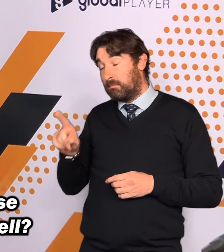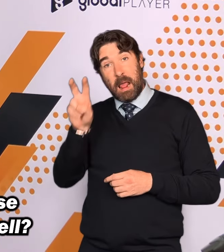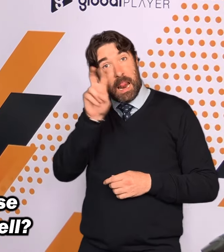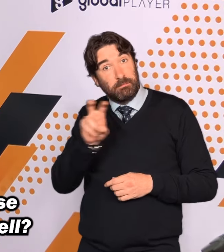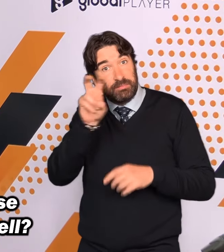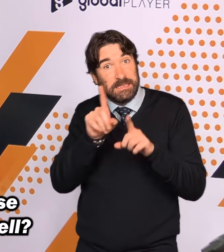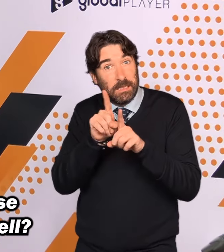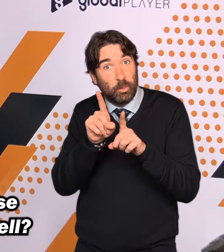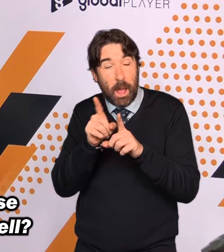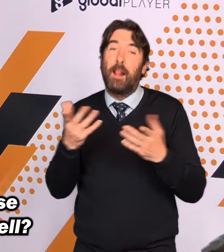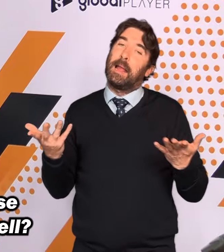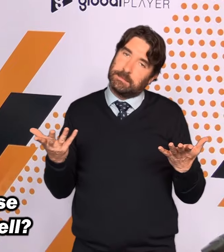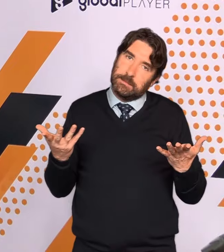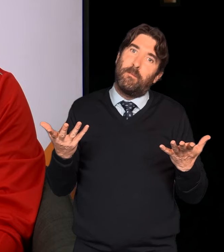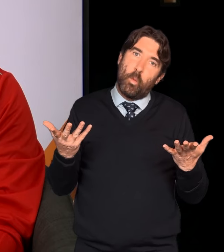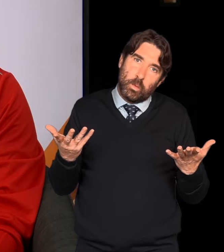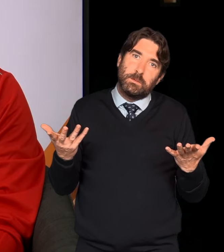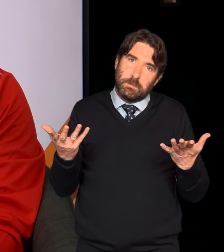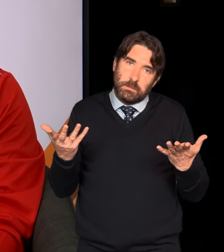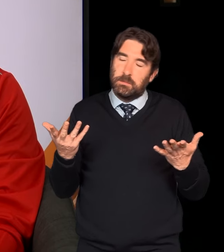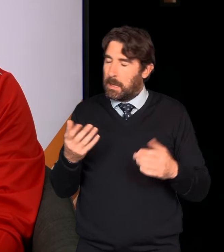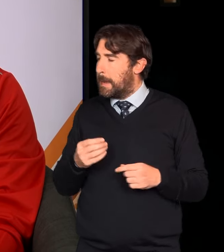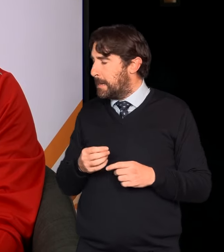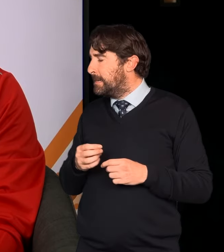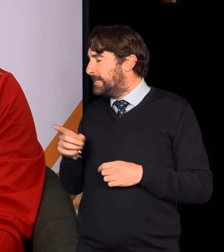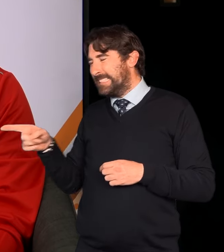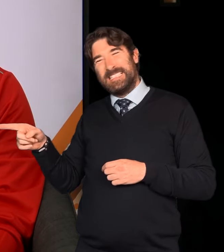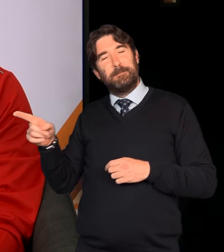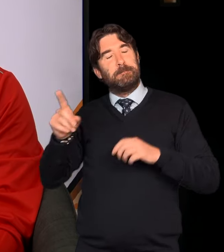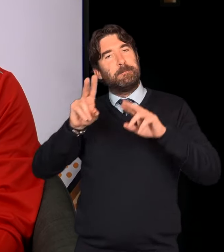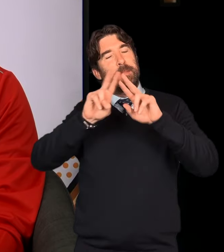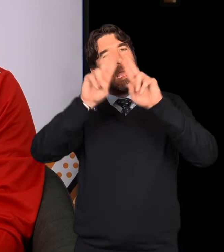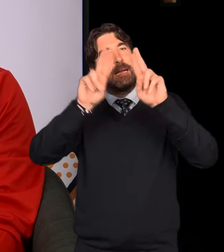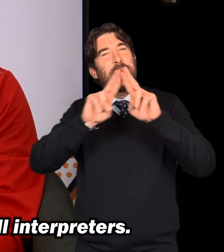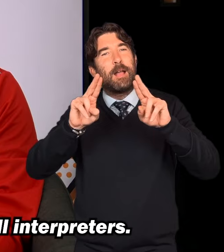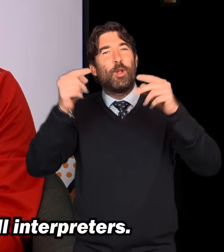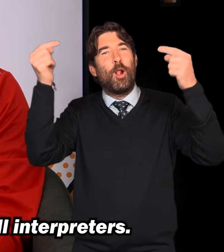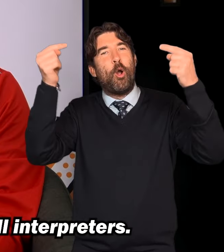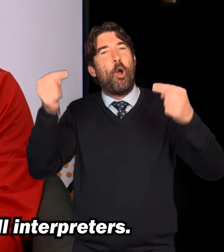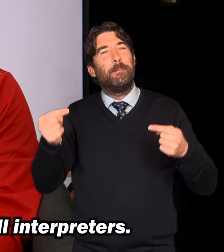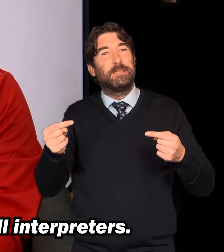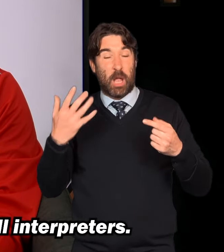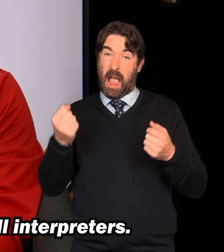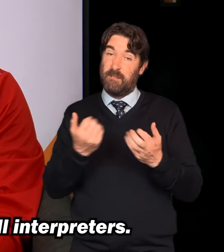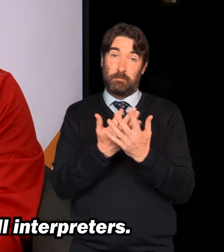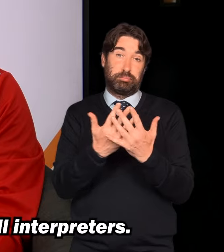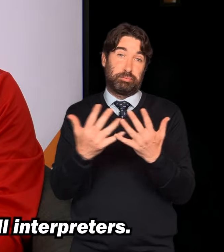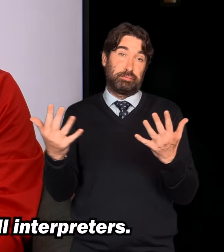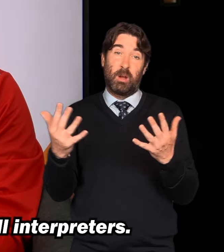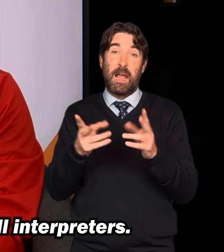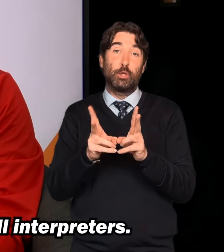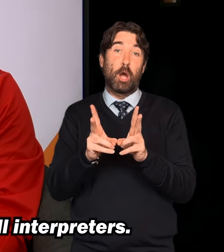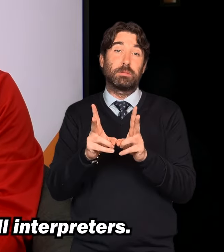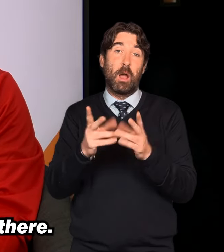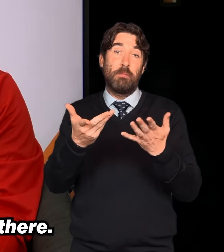well, I presume you have to lip read as well. Yeah. Do you? Yeah. So obviously at the international competition, it's